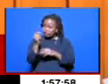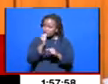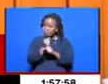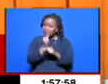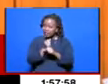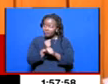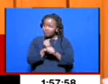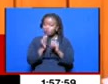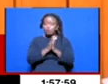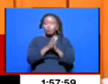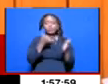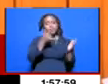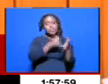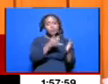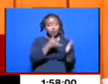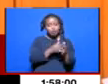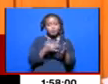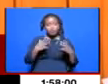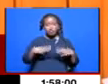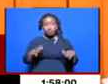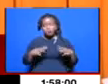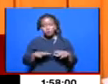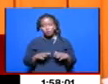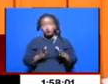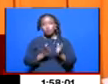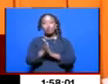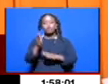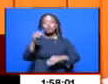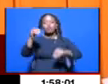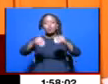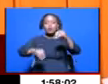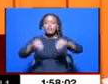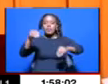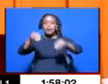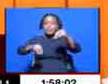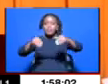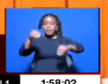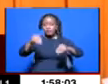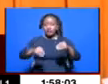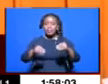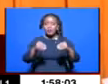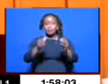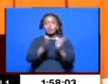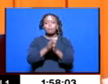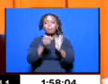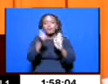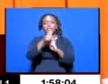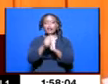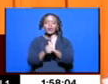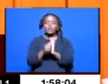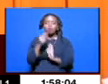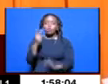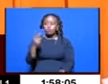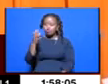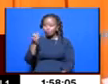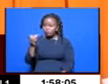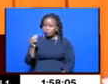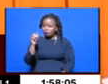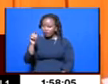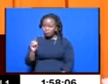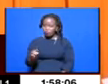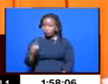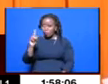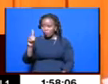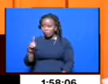the citizens by way of a referendum of Article 255(1) or popular